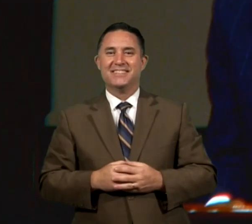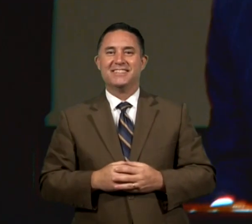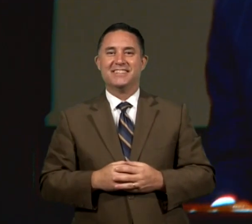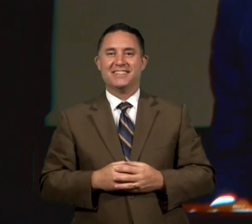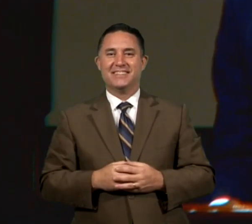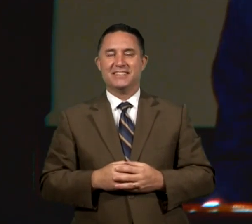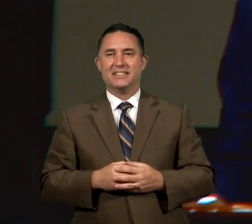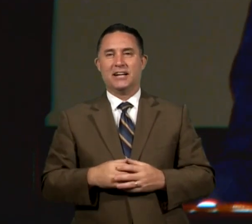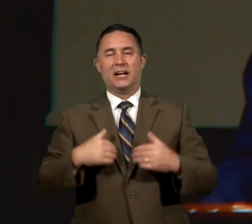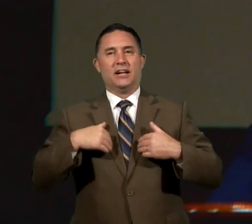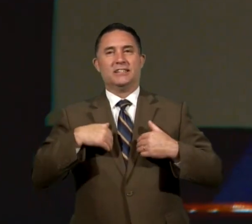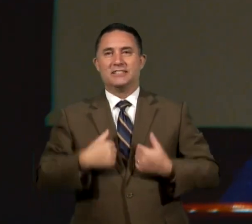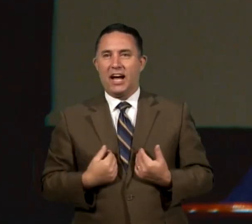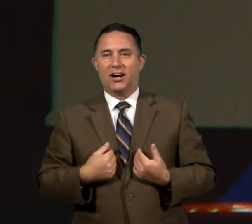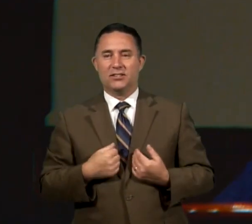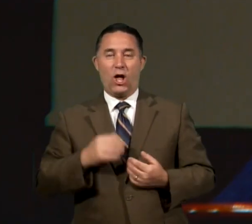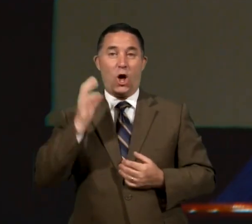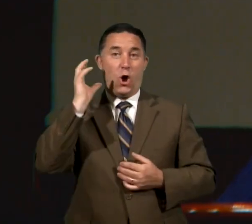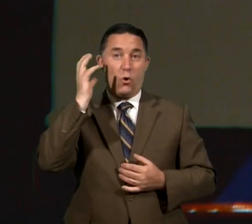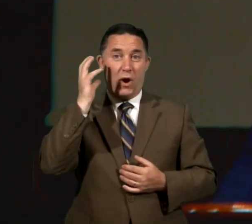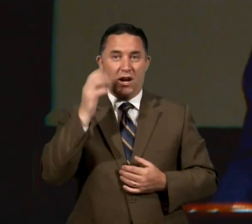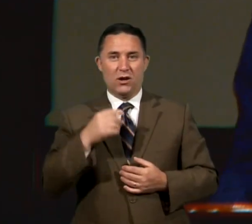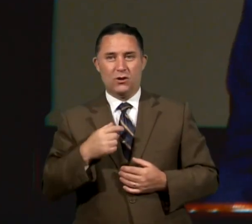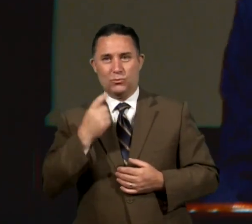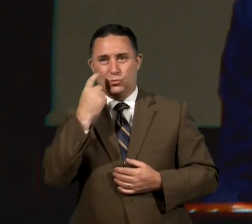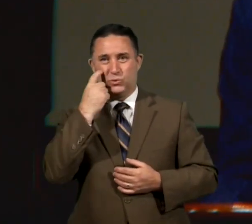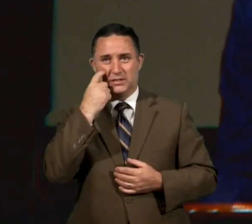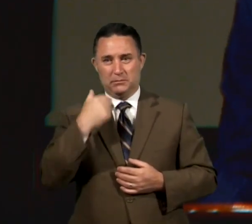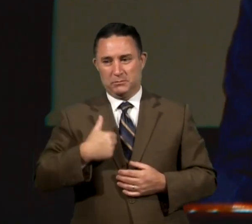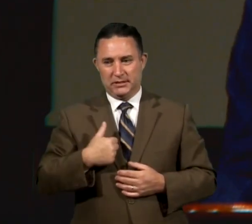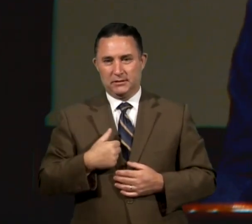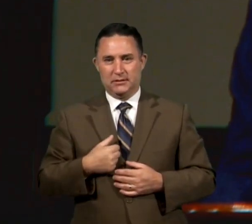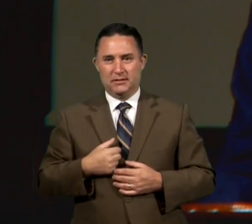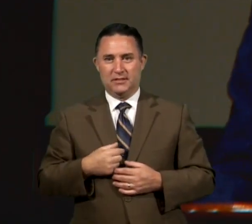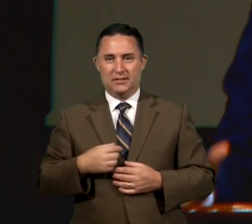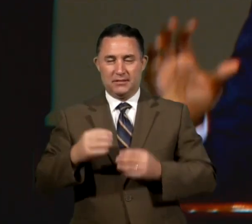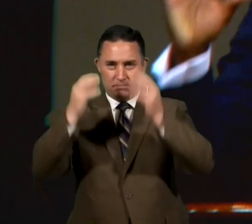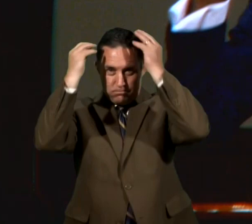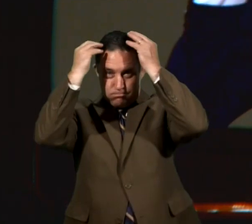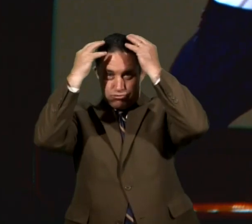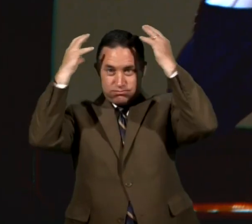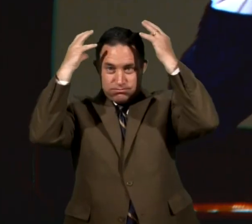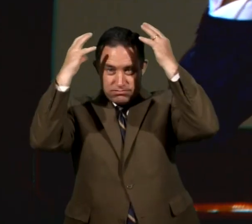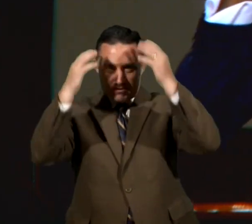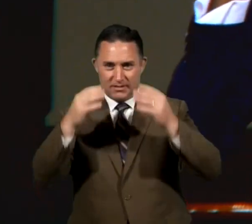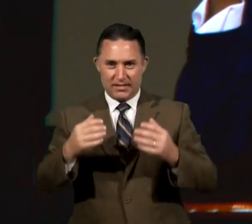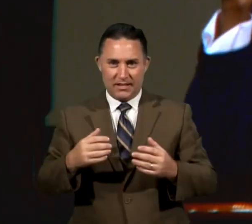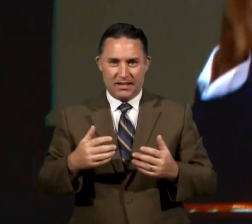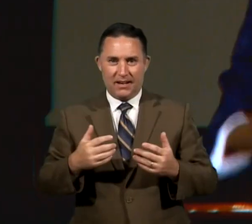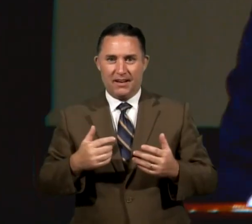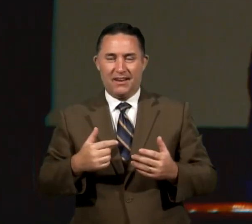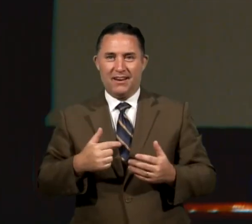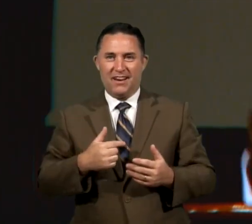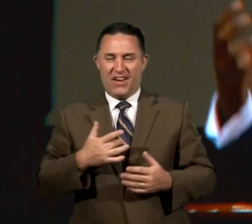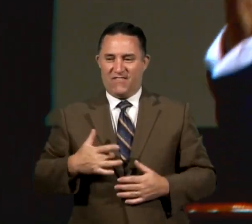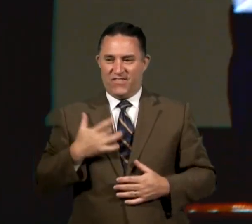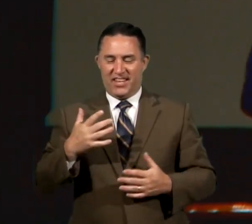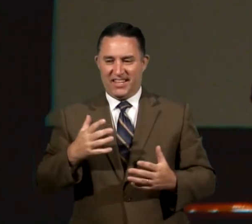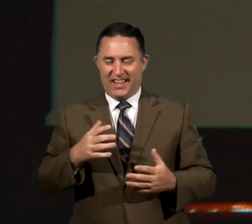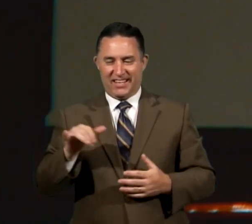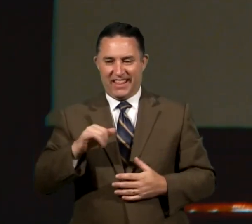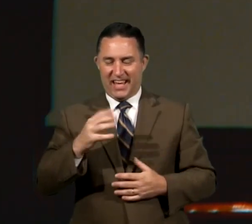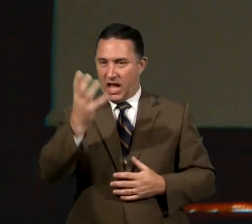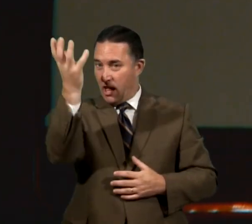I got tired of it. I was on the radio recently and I had that afro and I put the, felt like a helmet on my